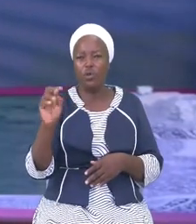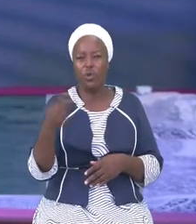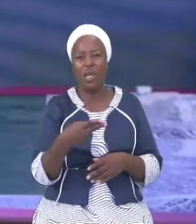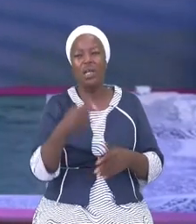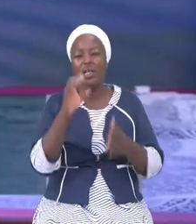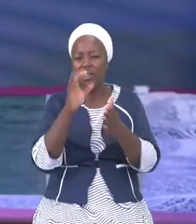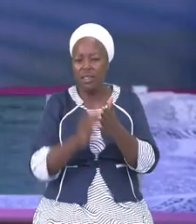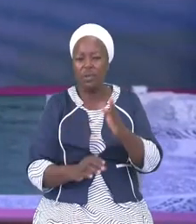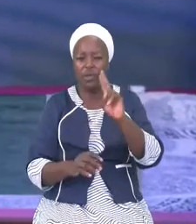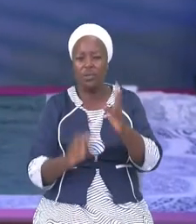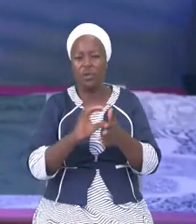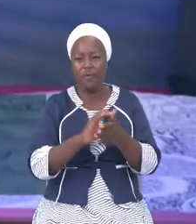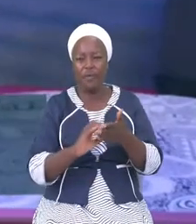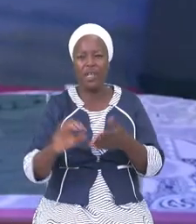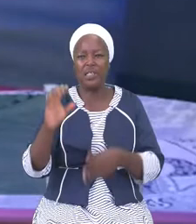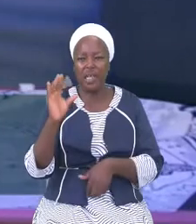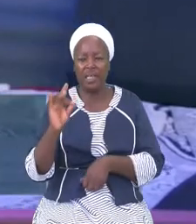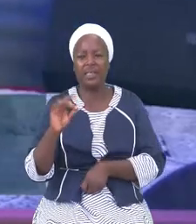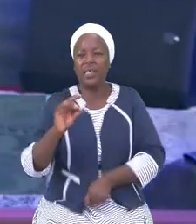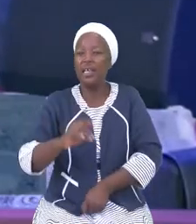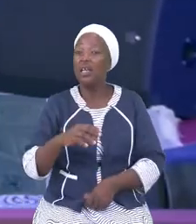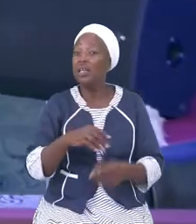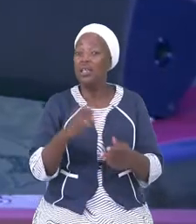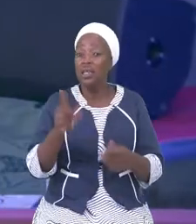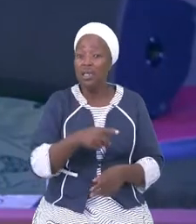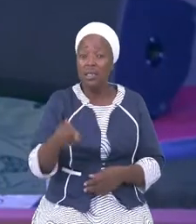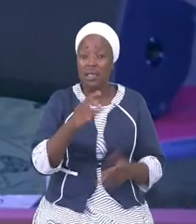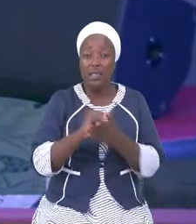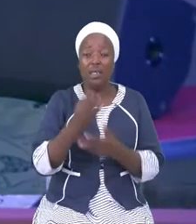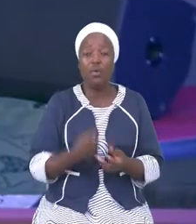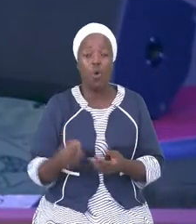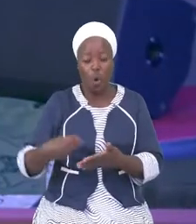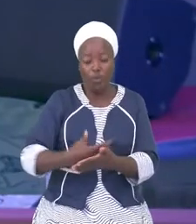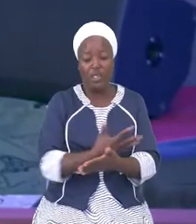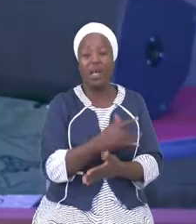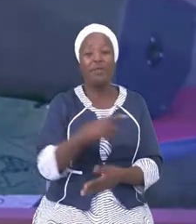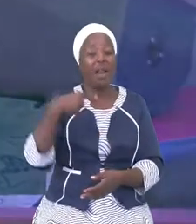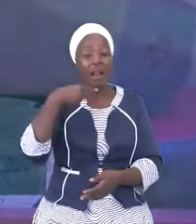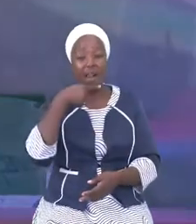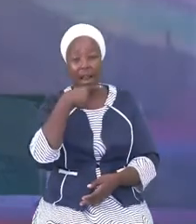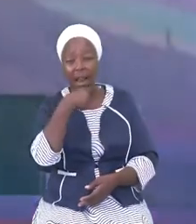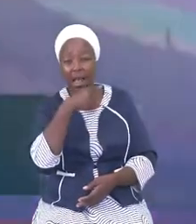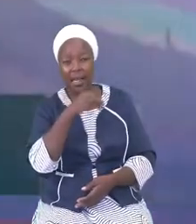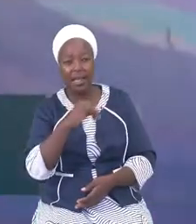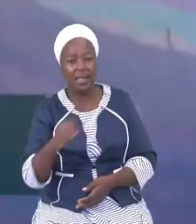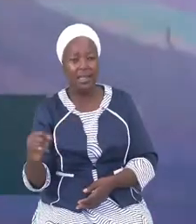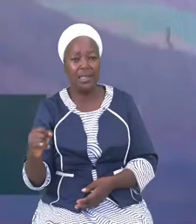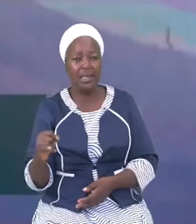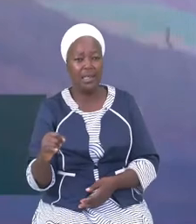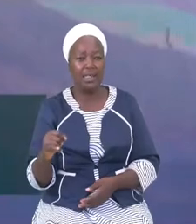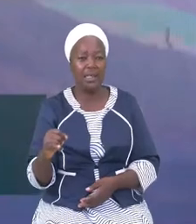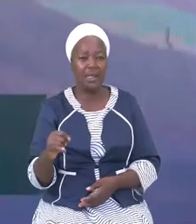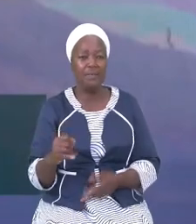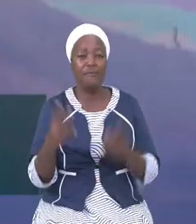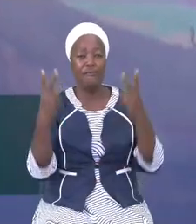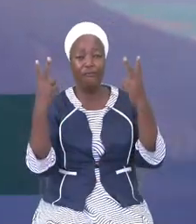2, and we're looking at verse 8. They that observe lying vanities forsake